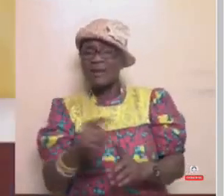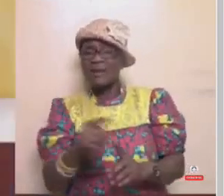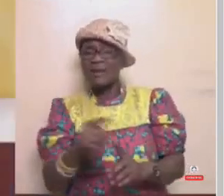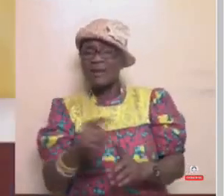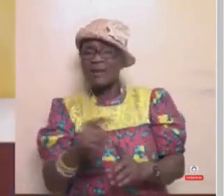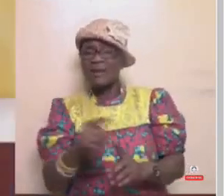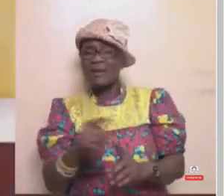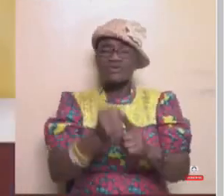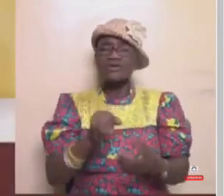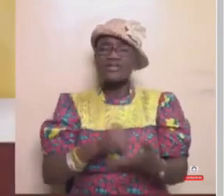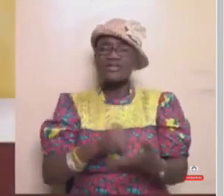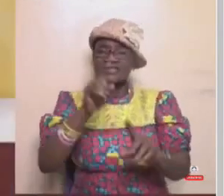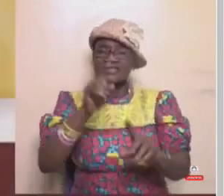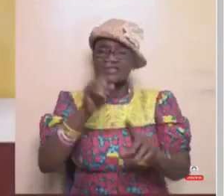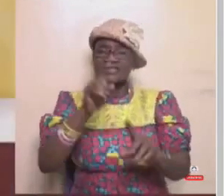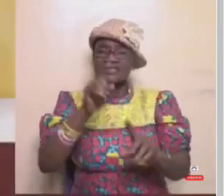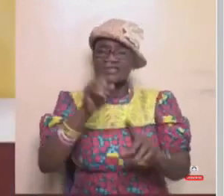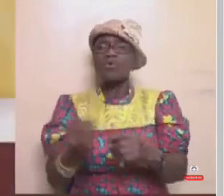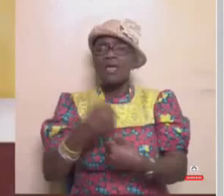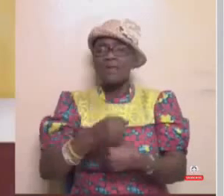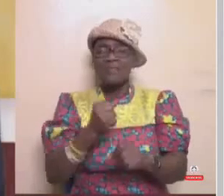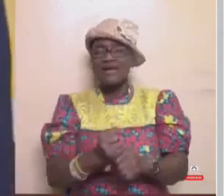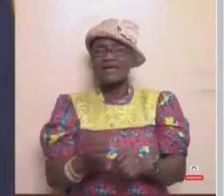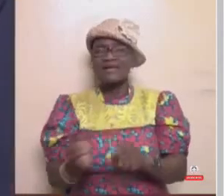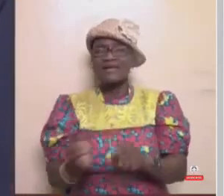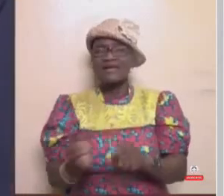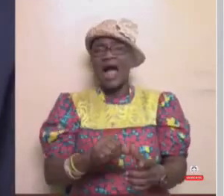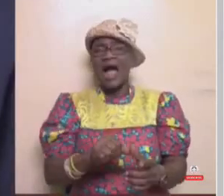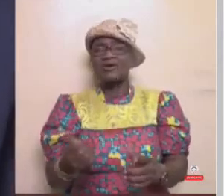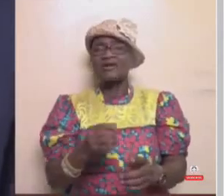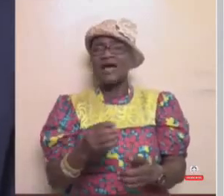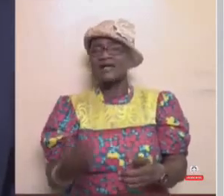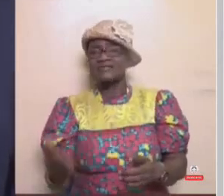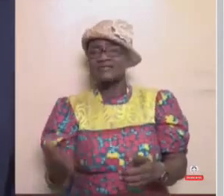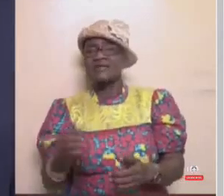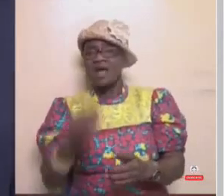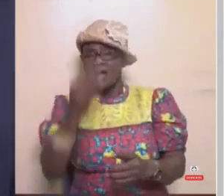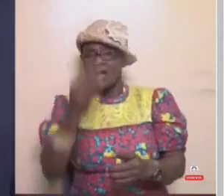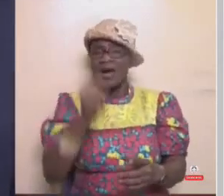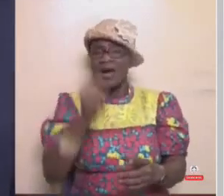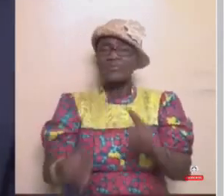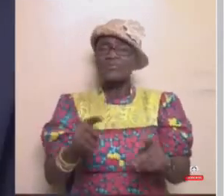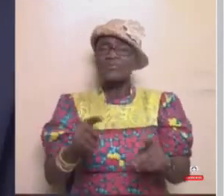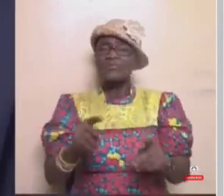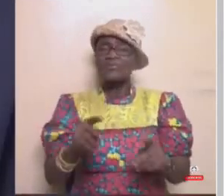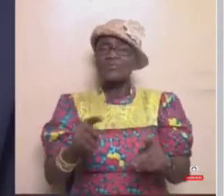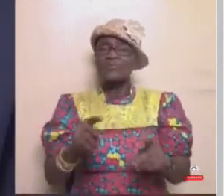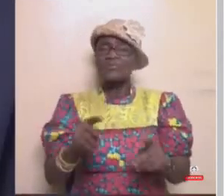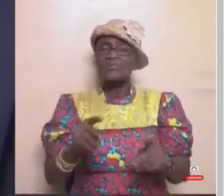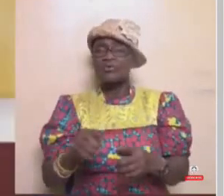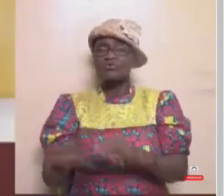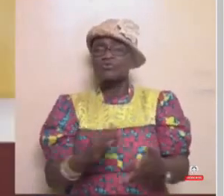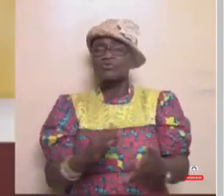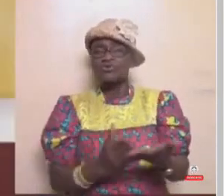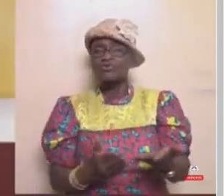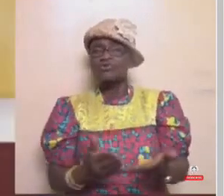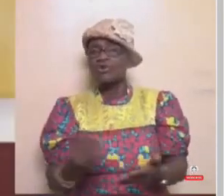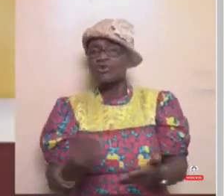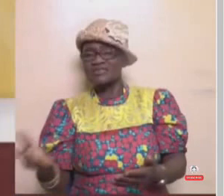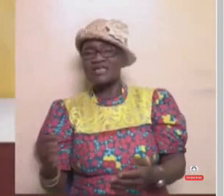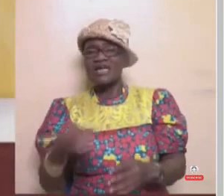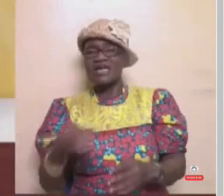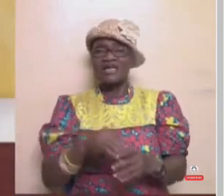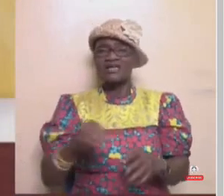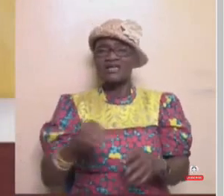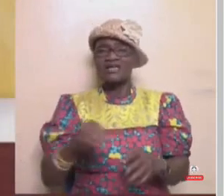change. Another thing why people fail to do some doubt. In Acts of Apostles chapter 10, 9 to